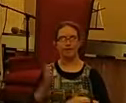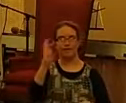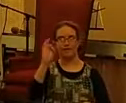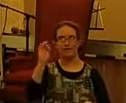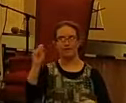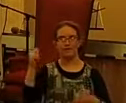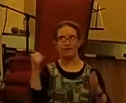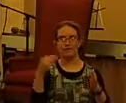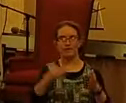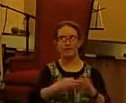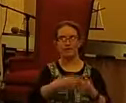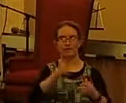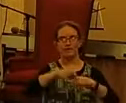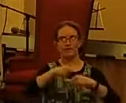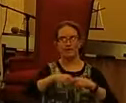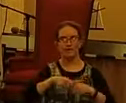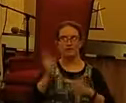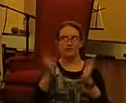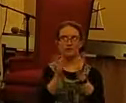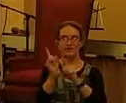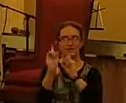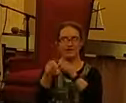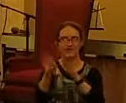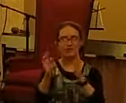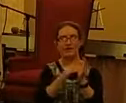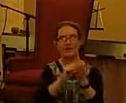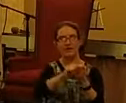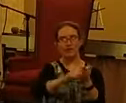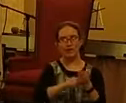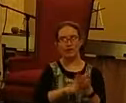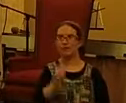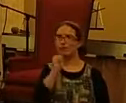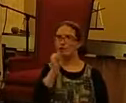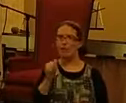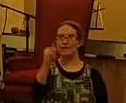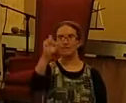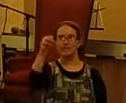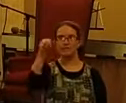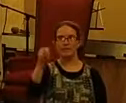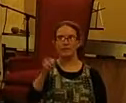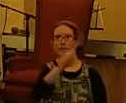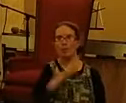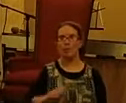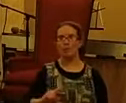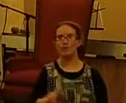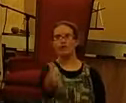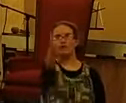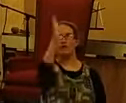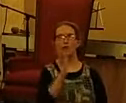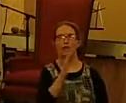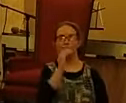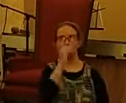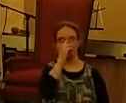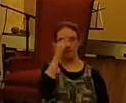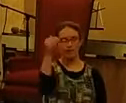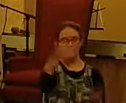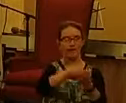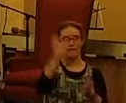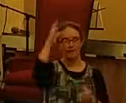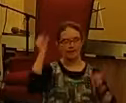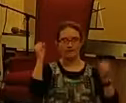a stone." Jesus said unto him, "It is written again, thou shalt not tempt the Lord thy God." Again, the